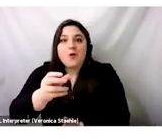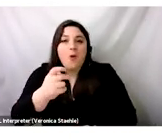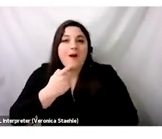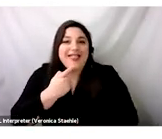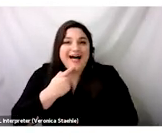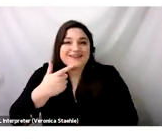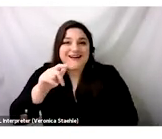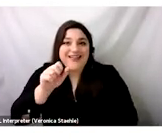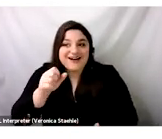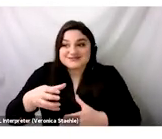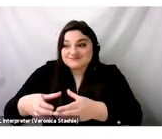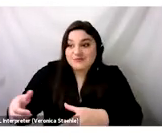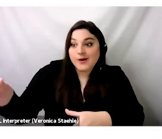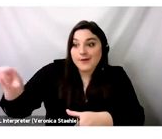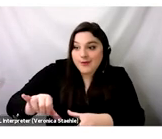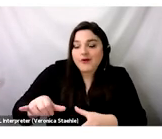say,